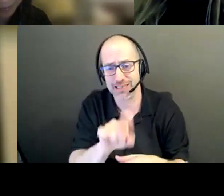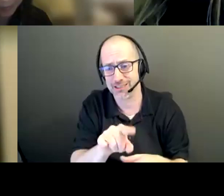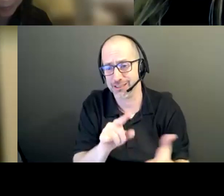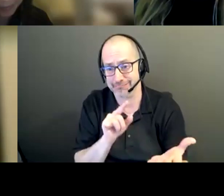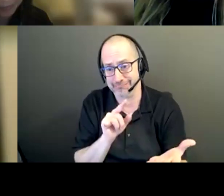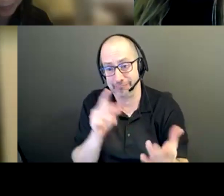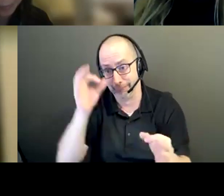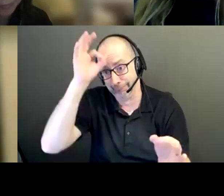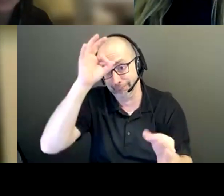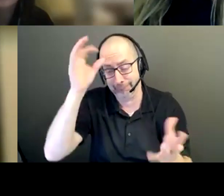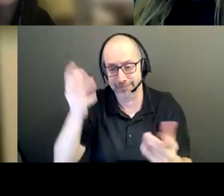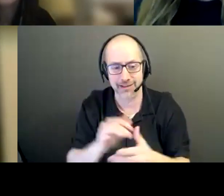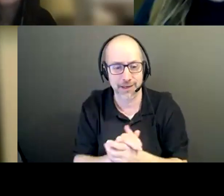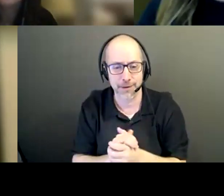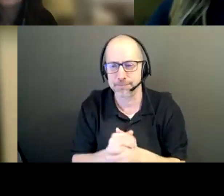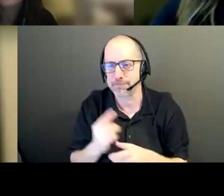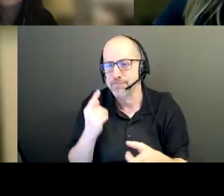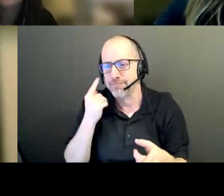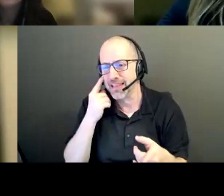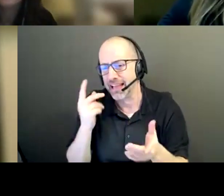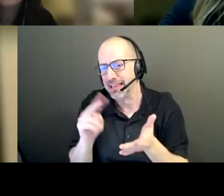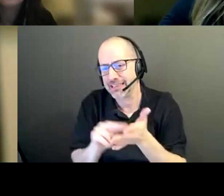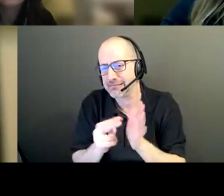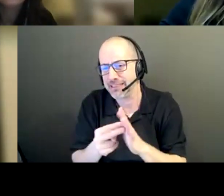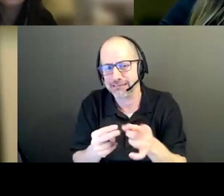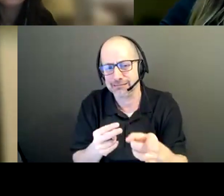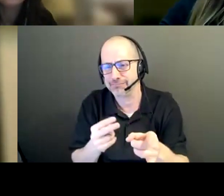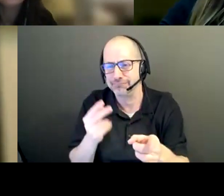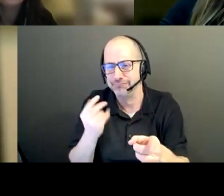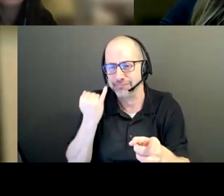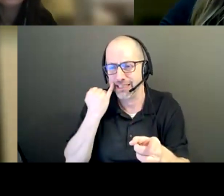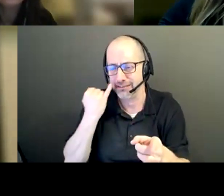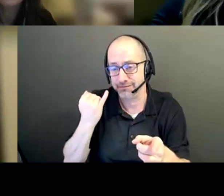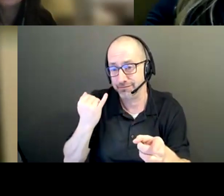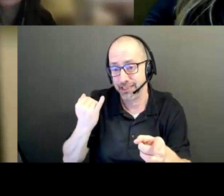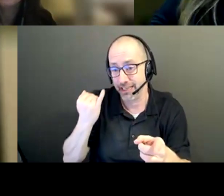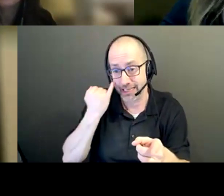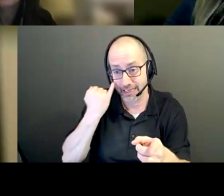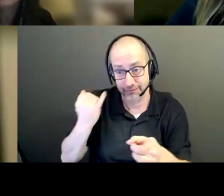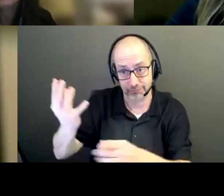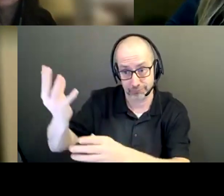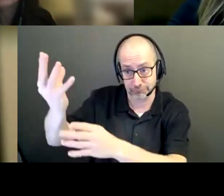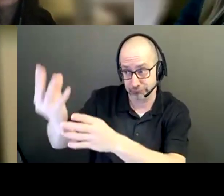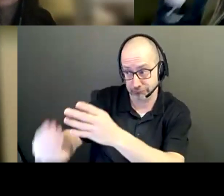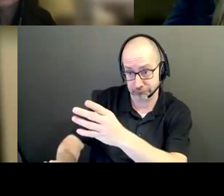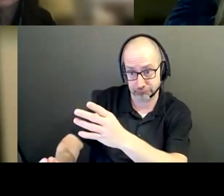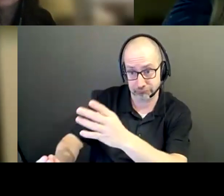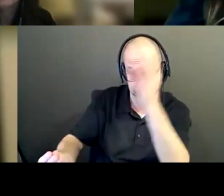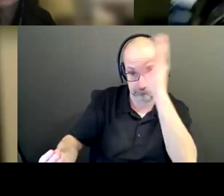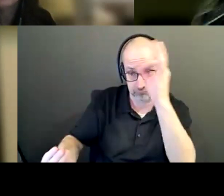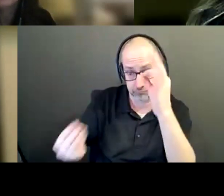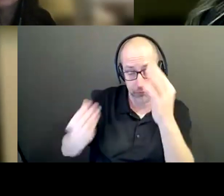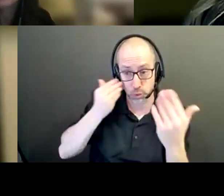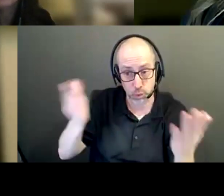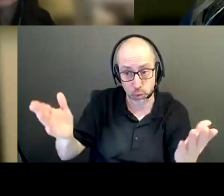I think it's probably just speaks for itself. We just don't, what you know,